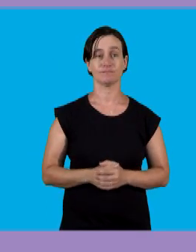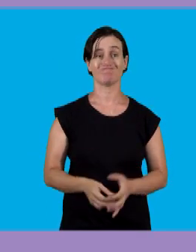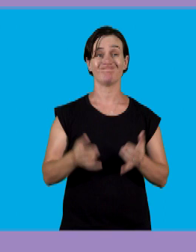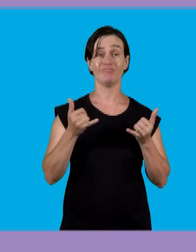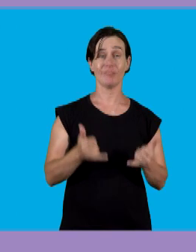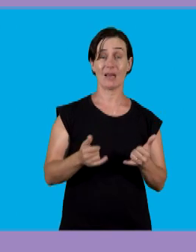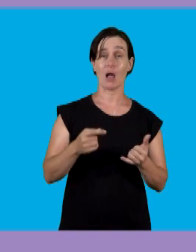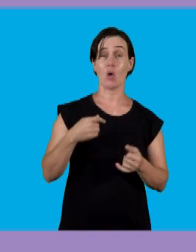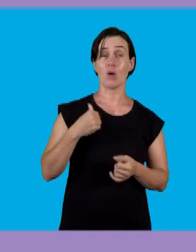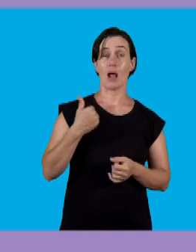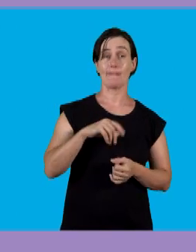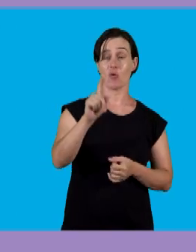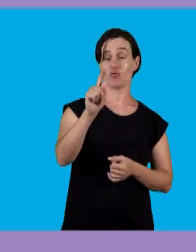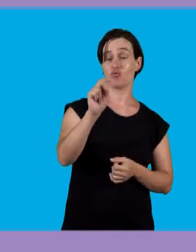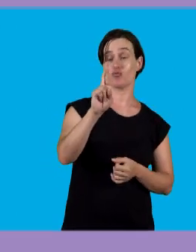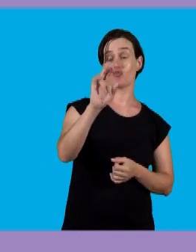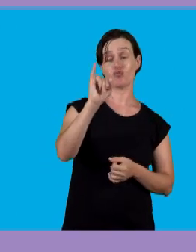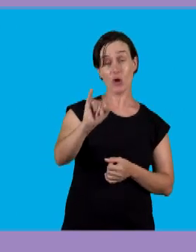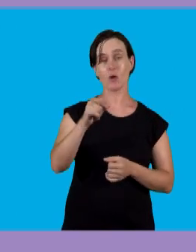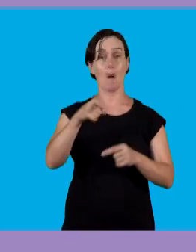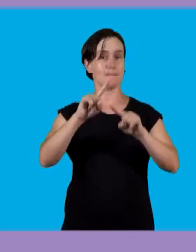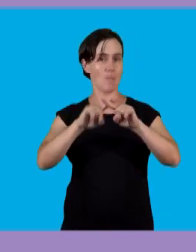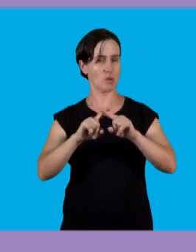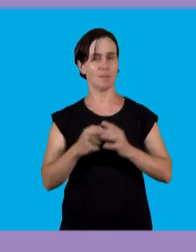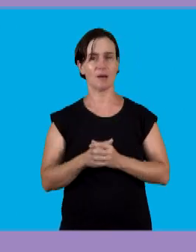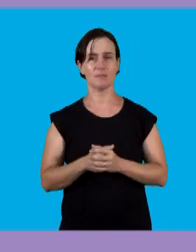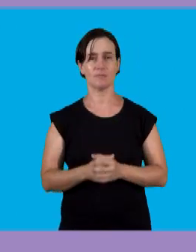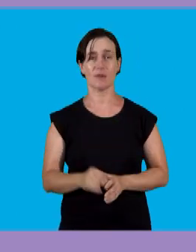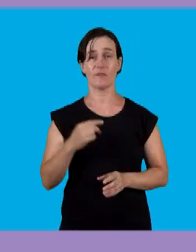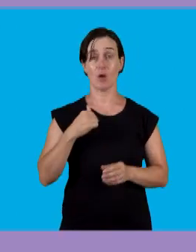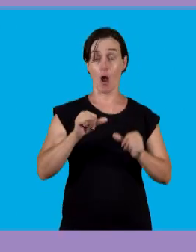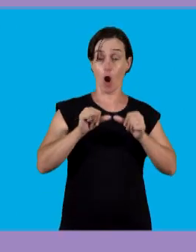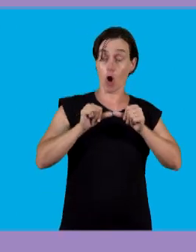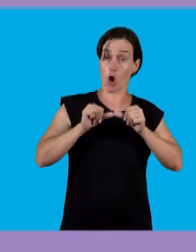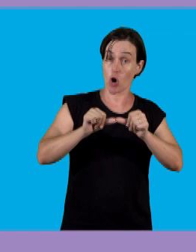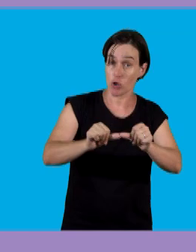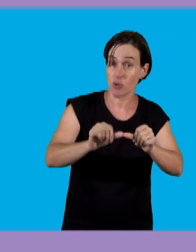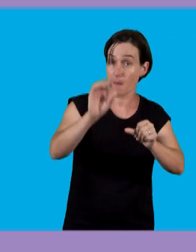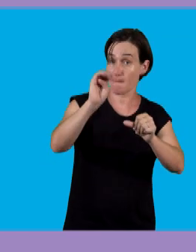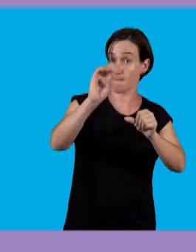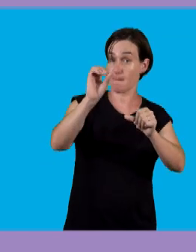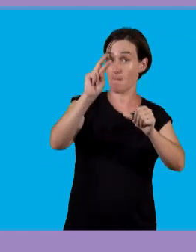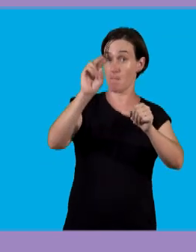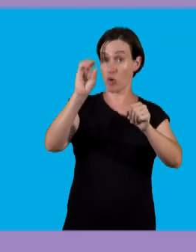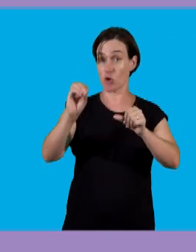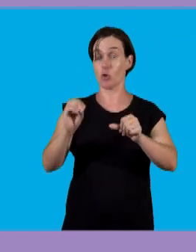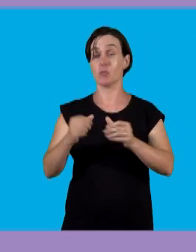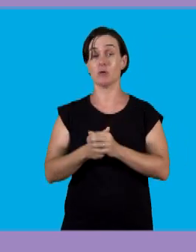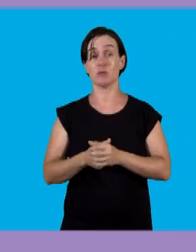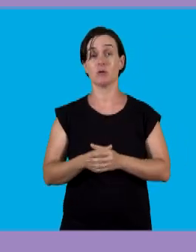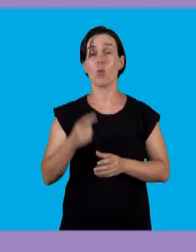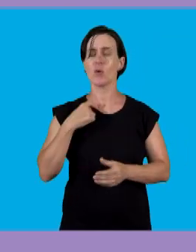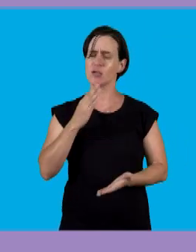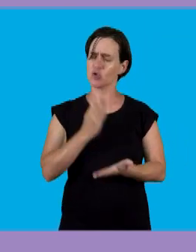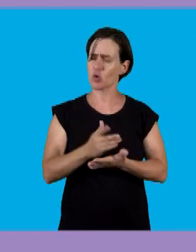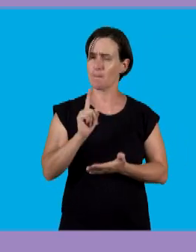we are multiplying trinomials. So when we are multiplying a constant monomial with a trinomial, we need to make